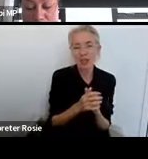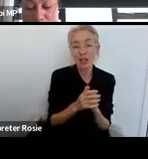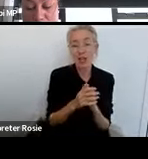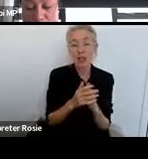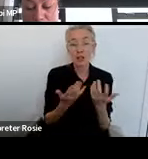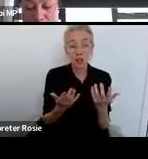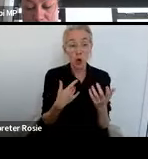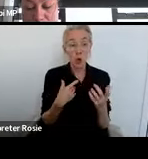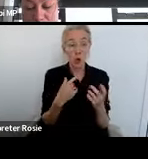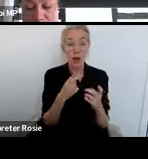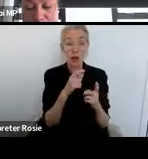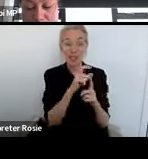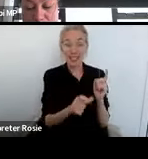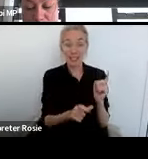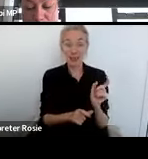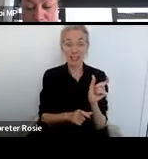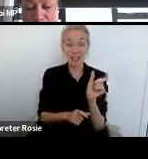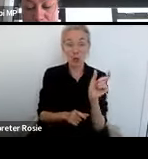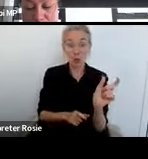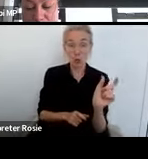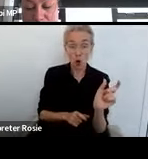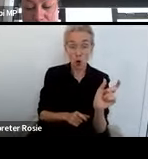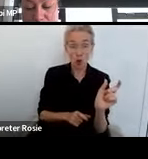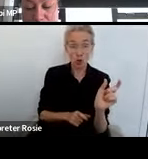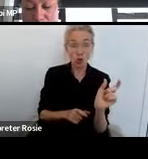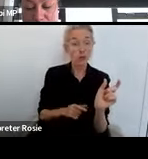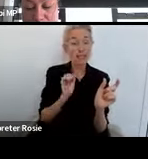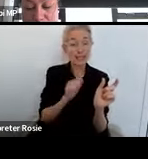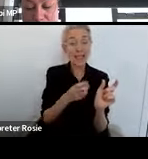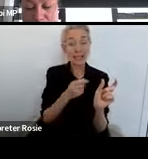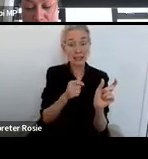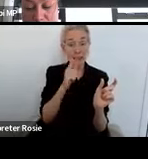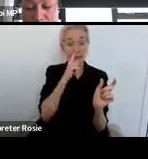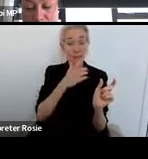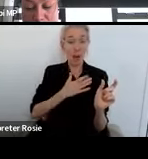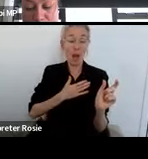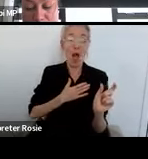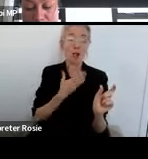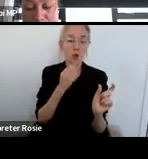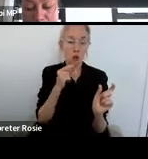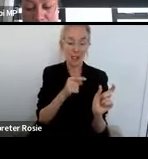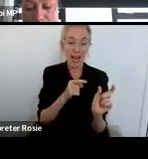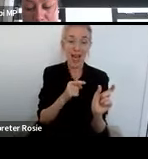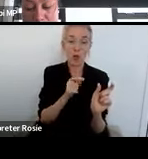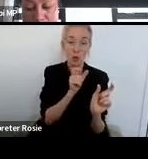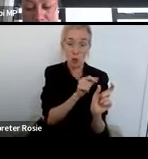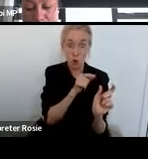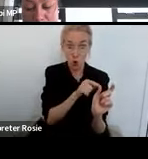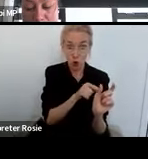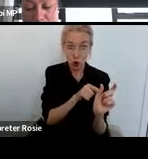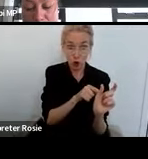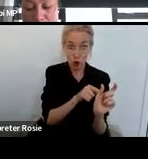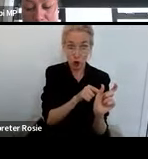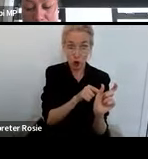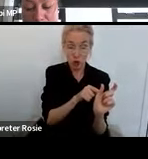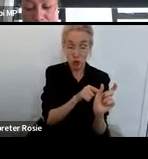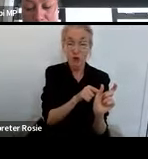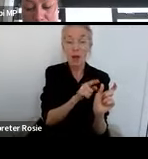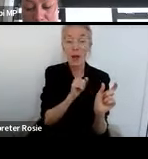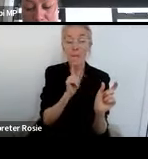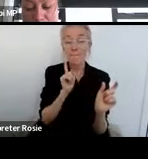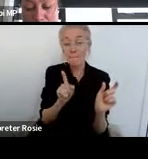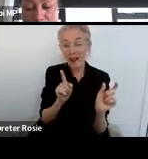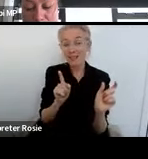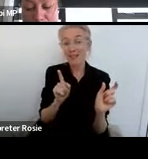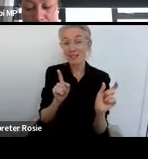word that has become empowering and something to be proud of, and that's really important that we use that word for those people. However,